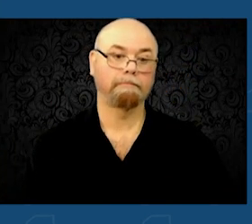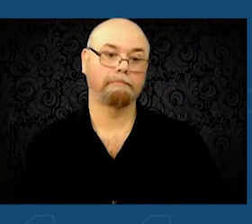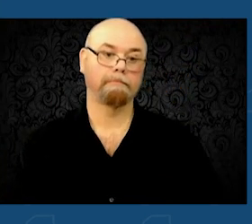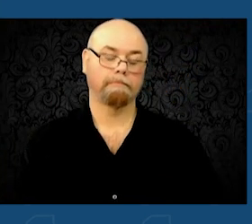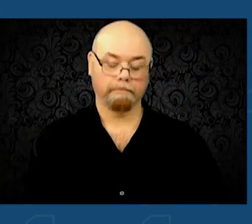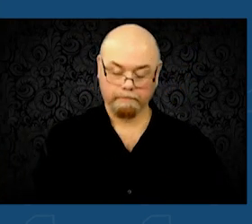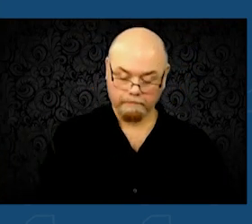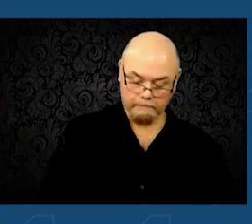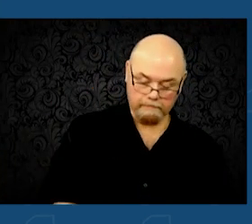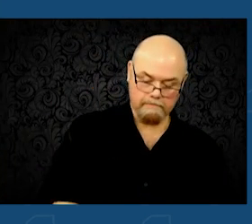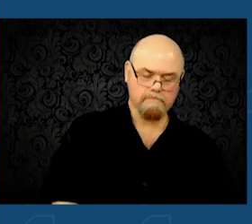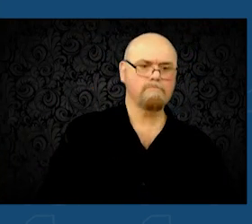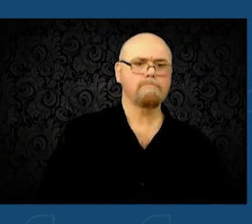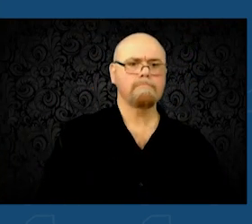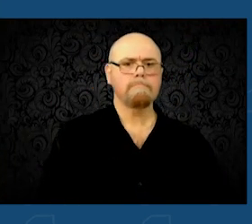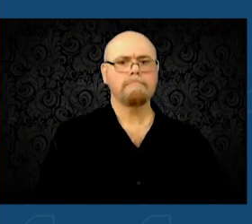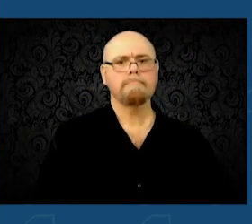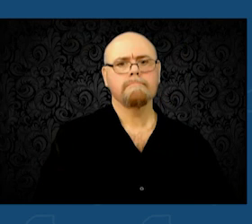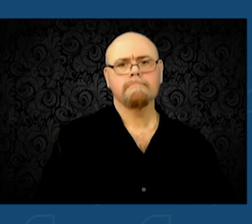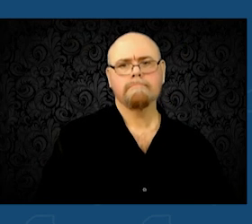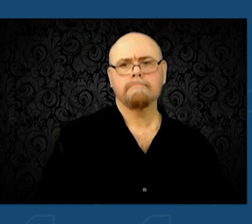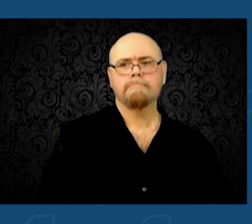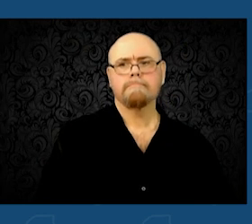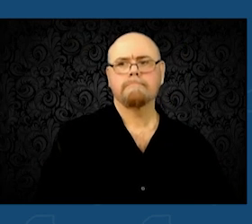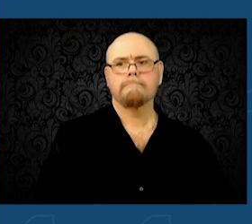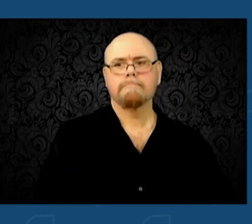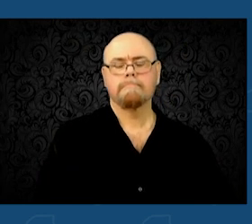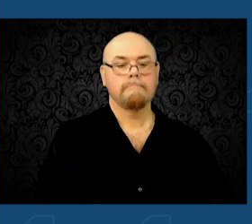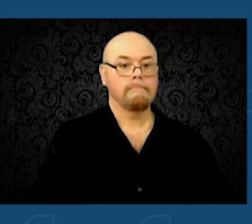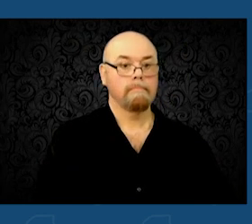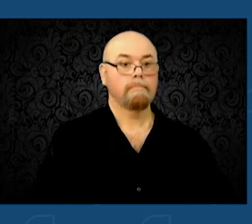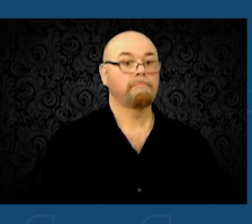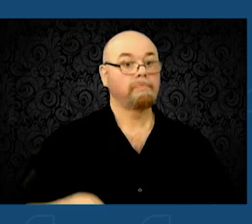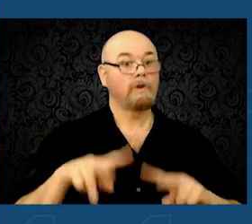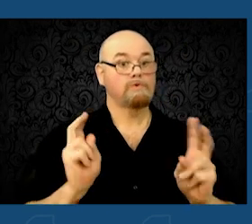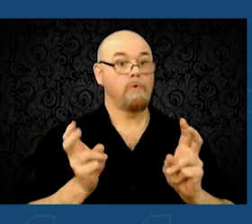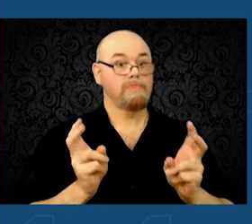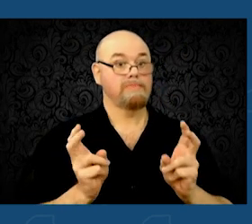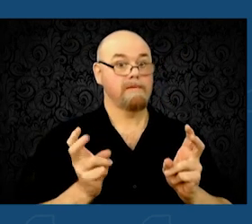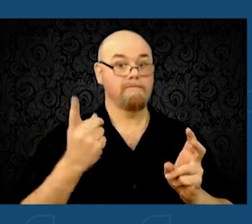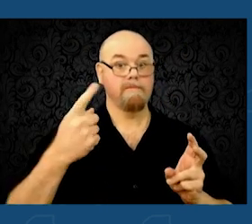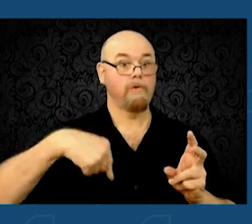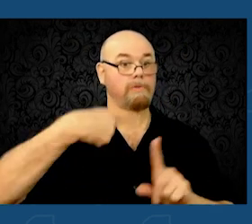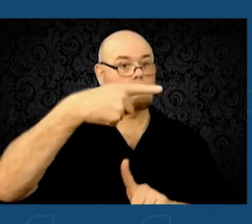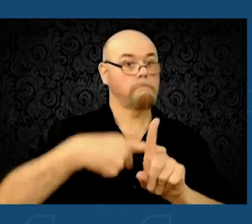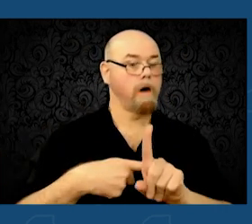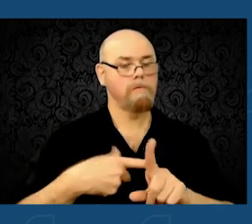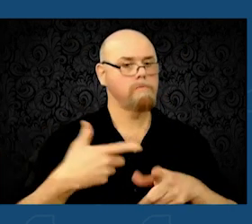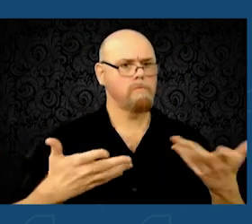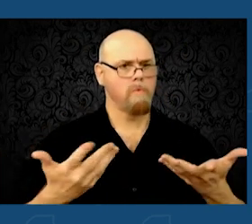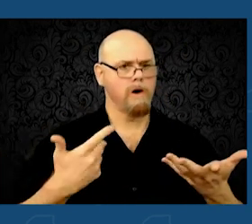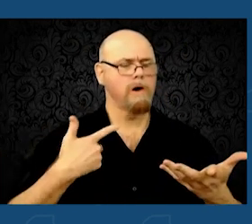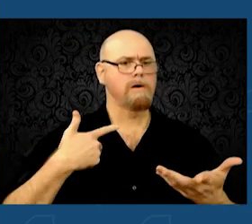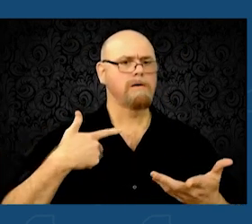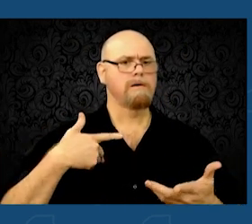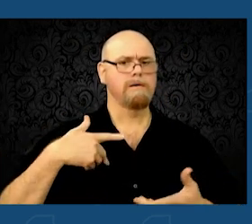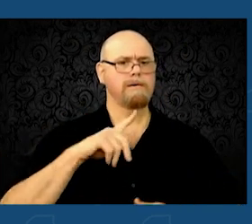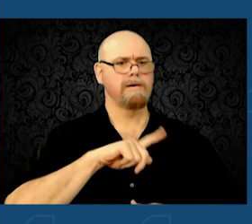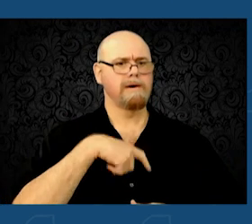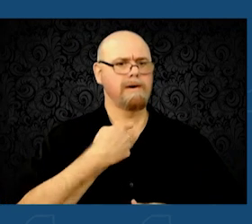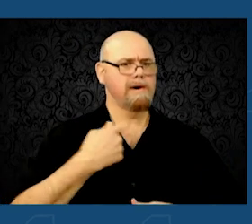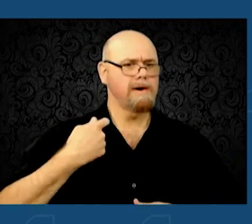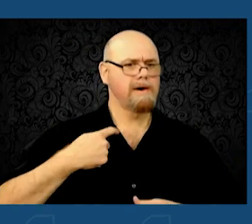The theme of this year's Hispanic Heritage Month is Latinos driving